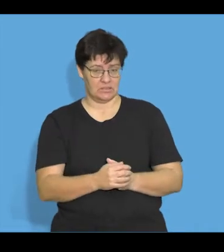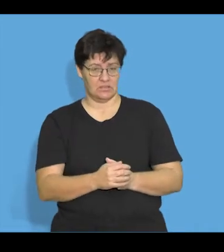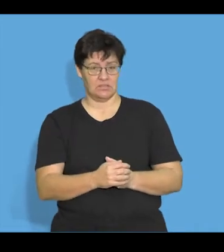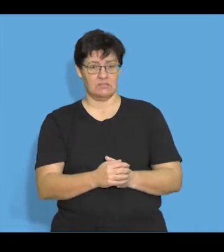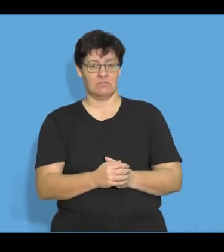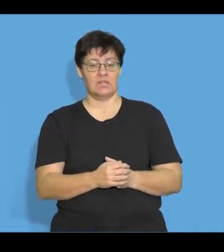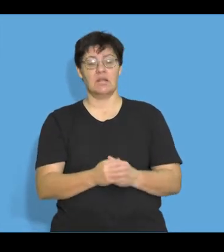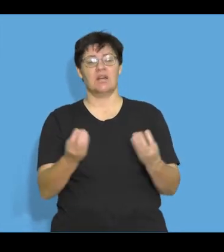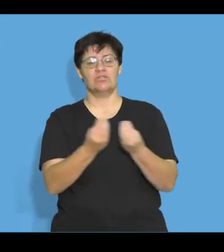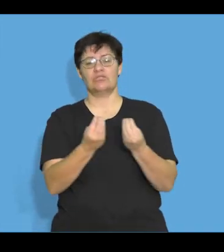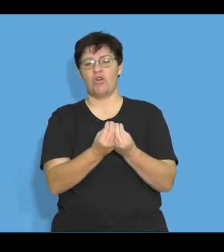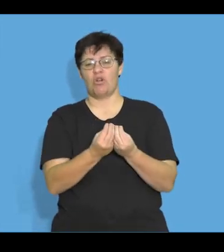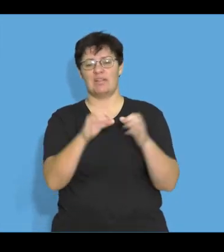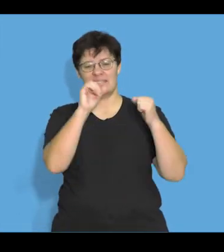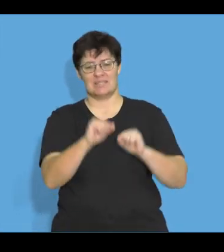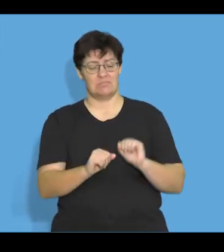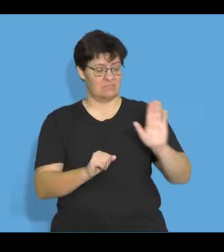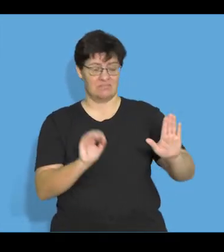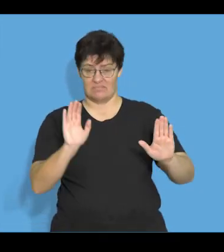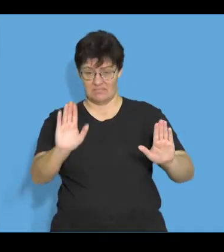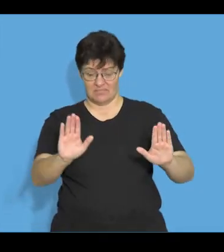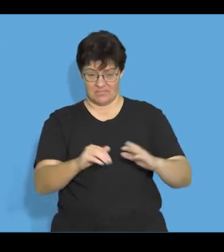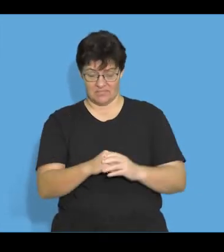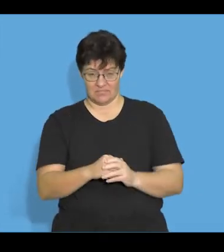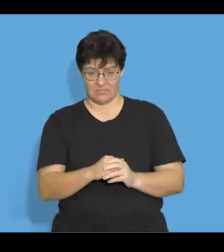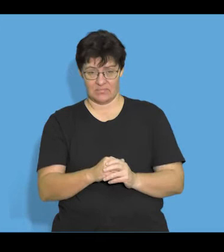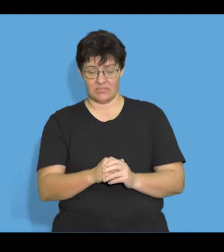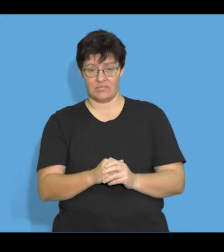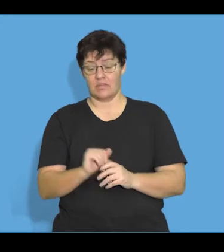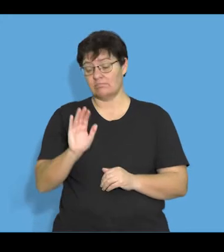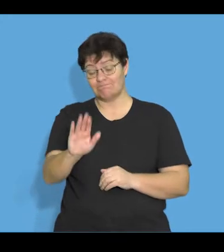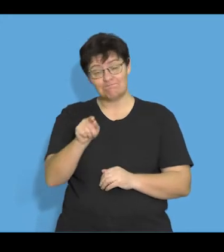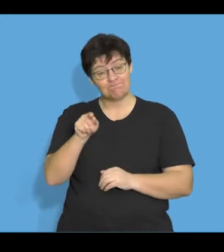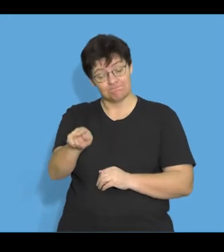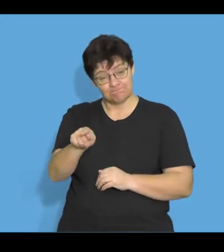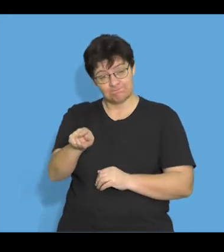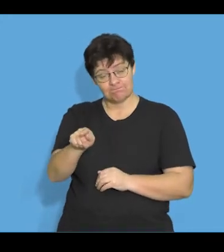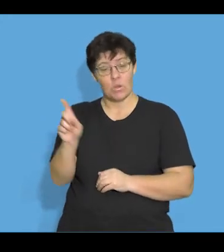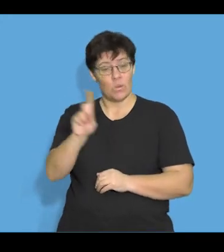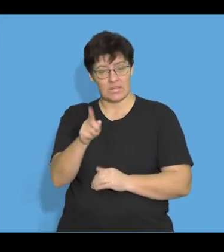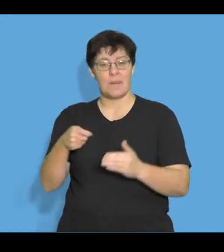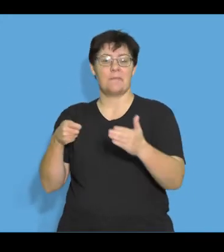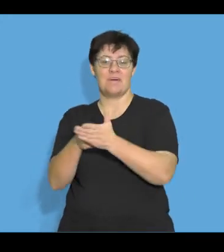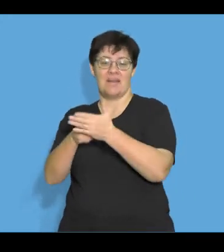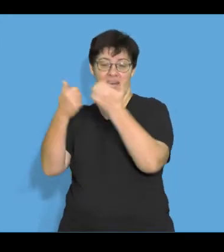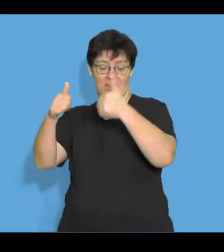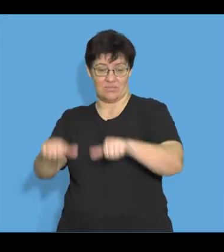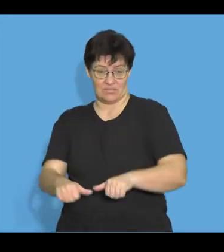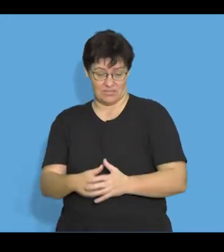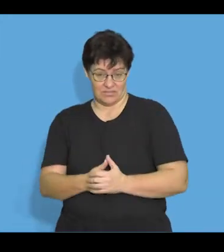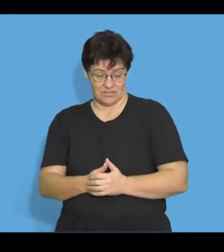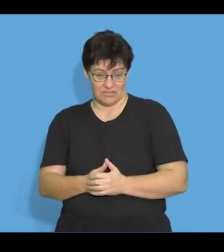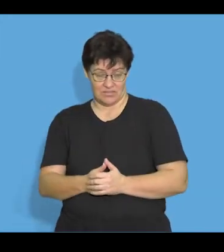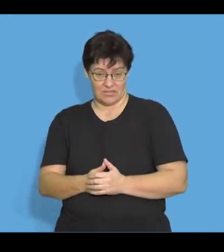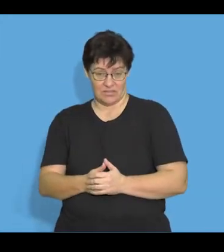stock systems, and we said that when dealing with a periodic, the emphasis is on the purchases account, and